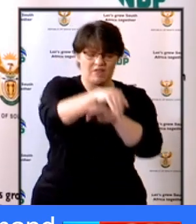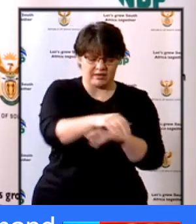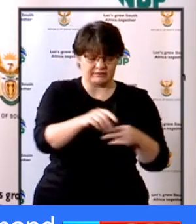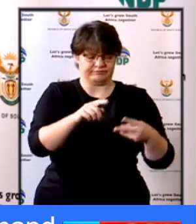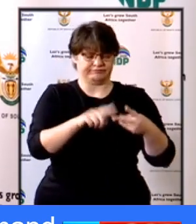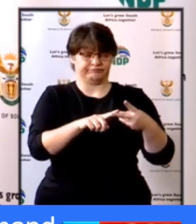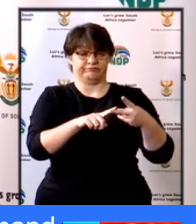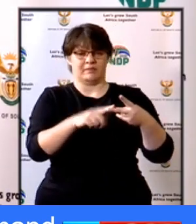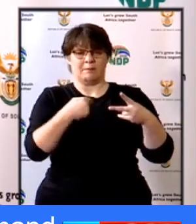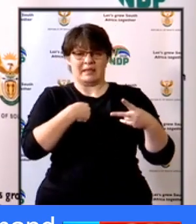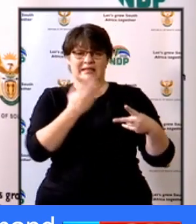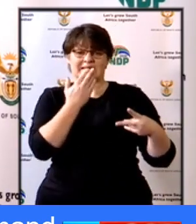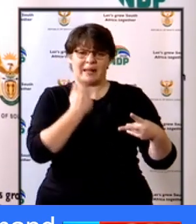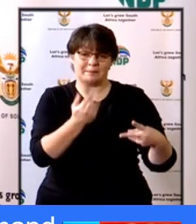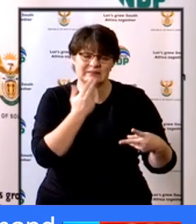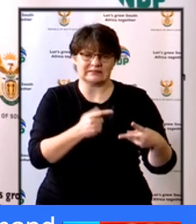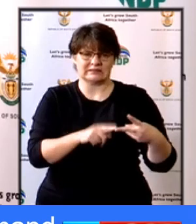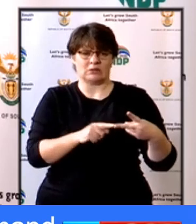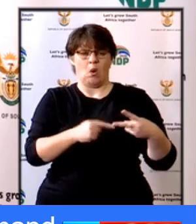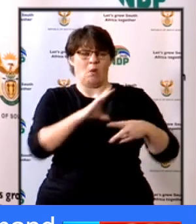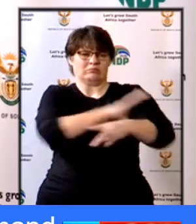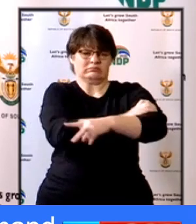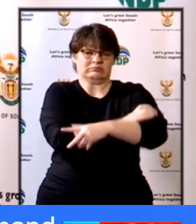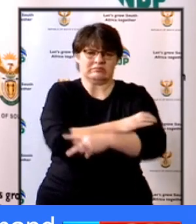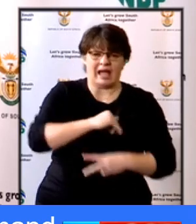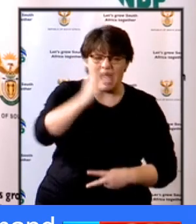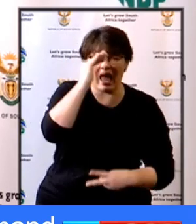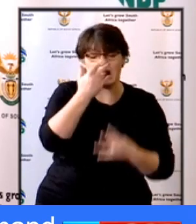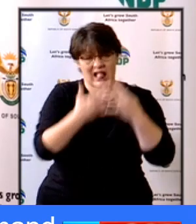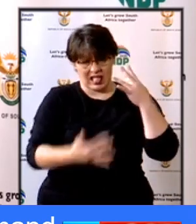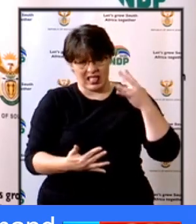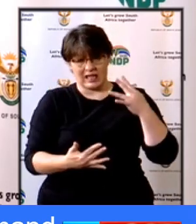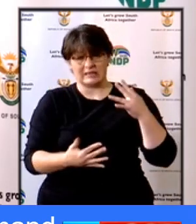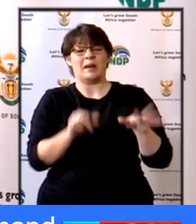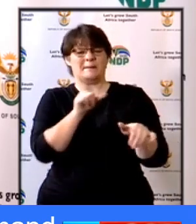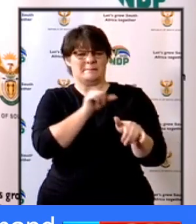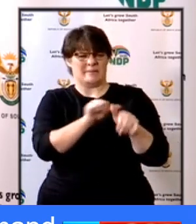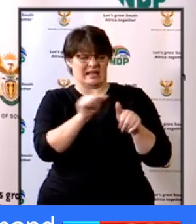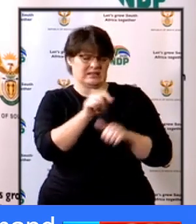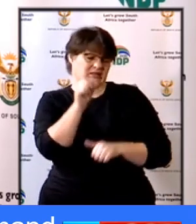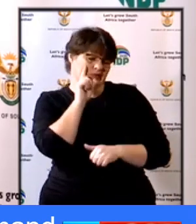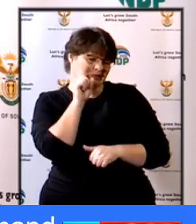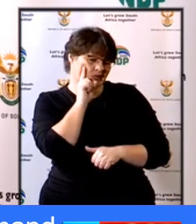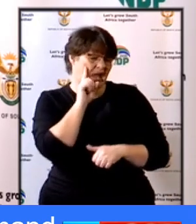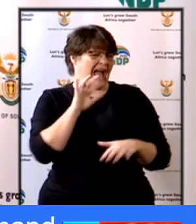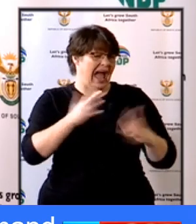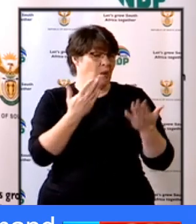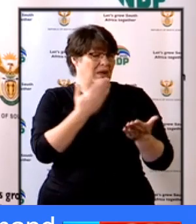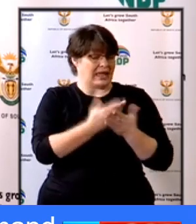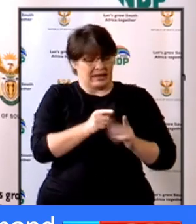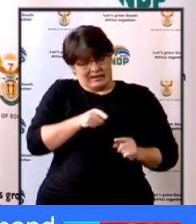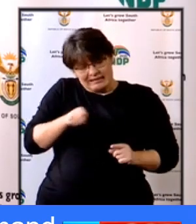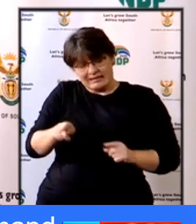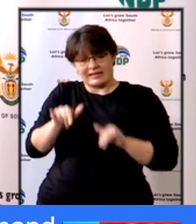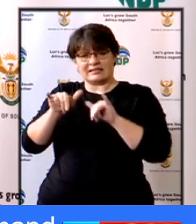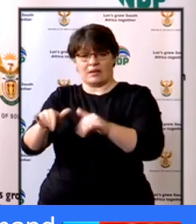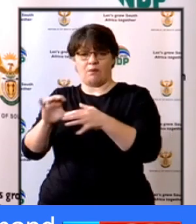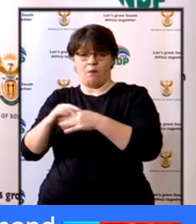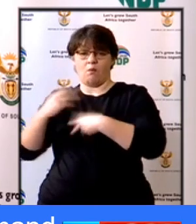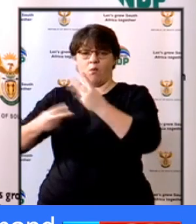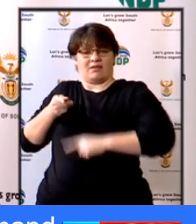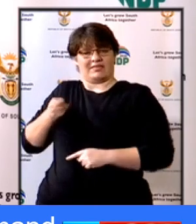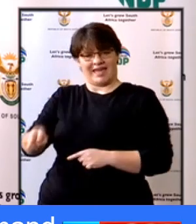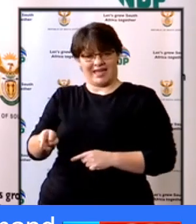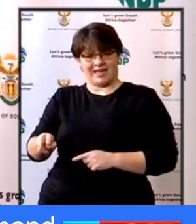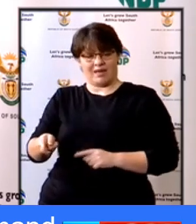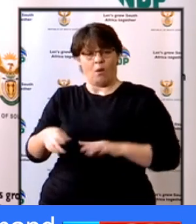them to work from home where possible and to enable the workplace to be safer.